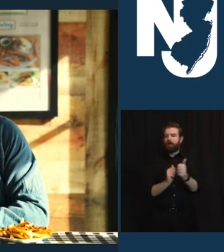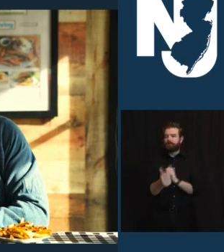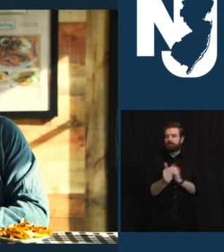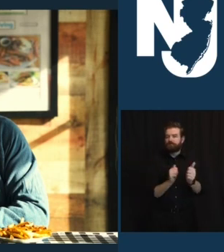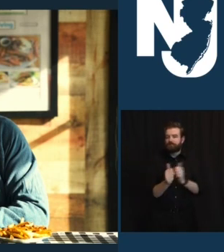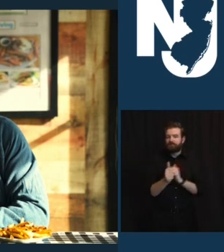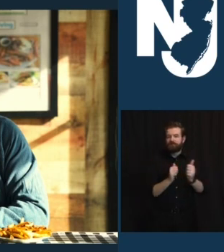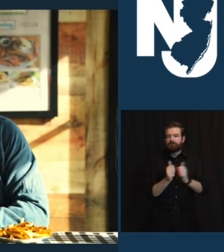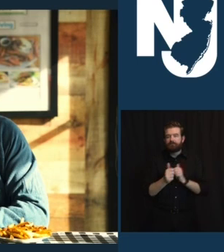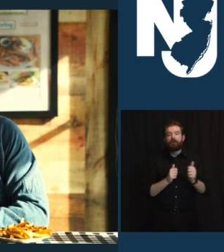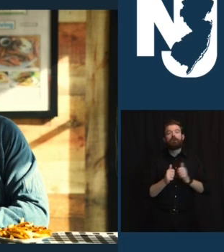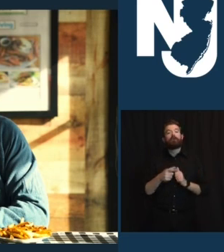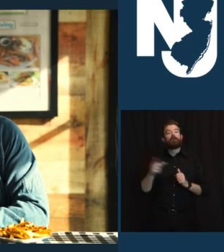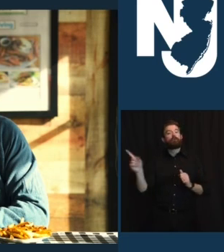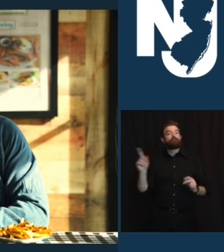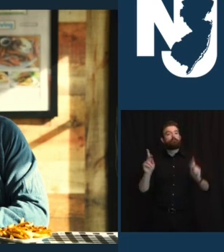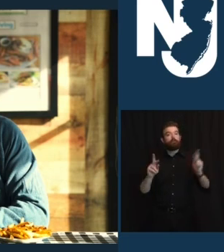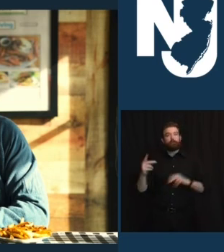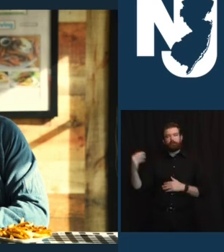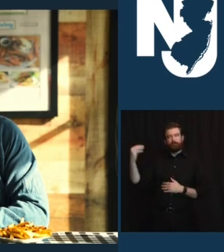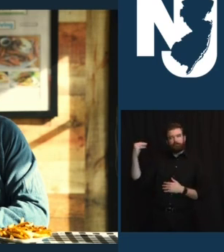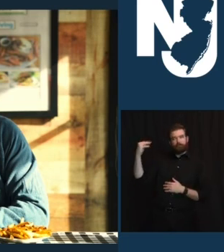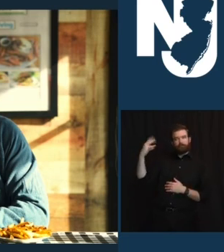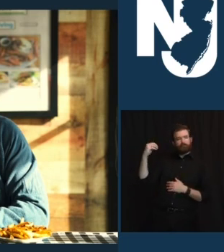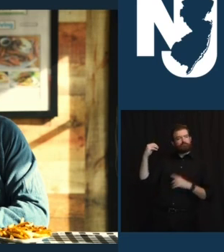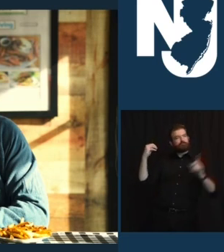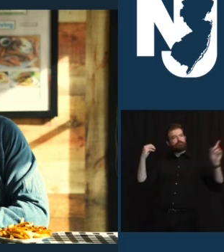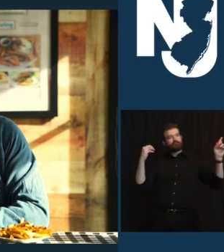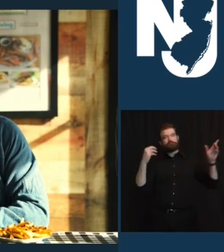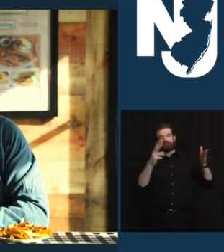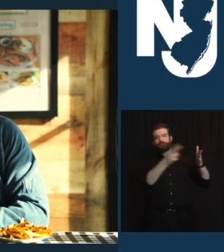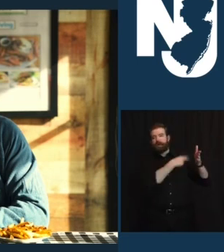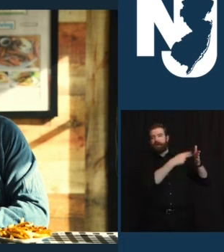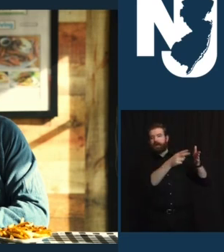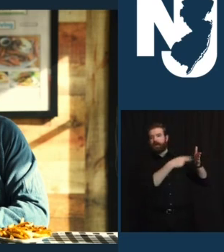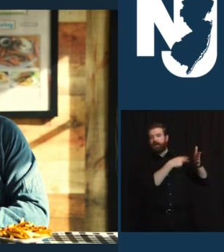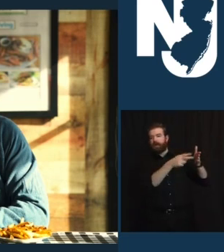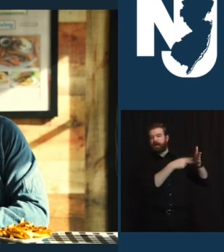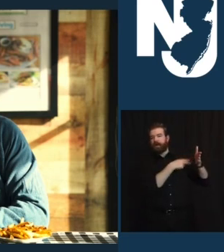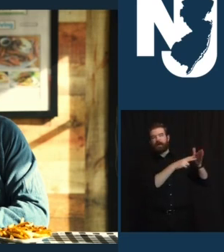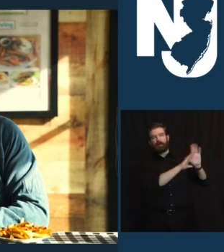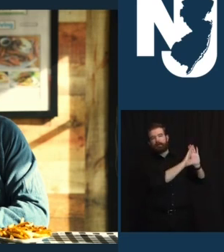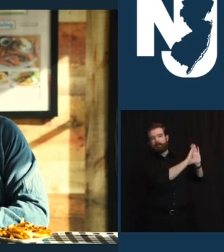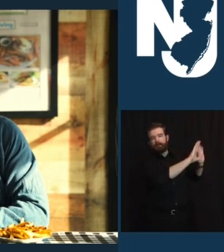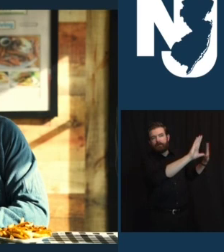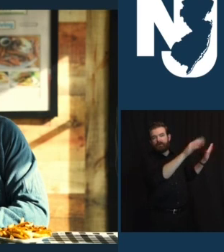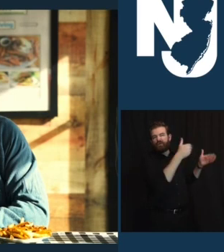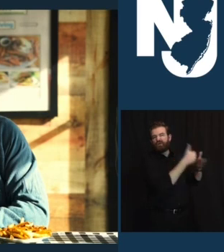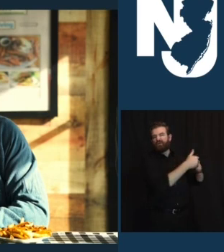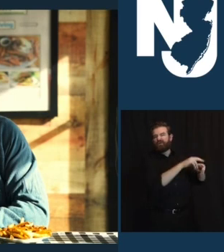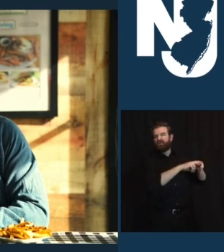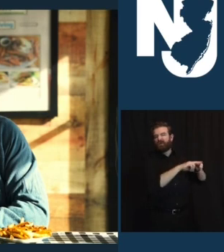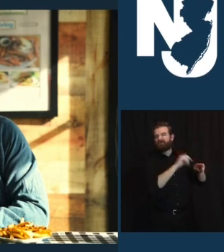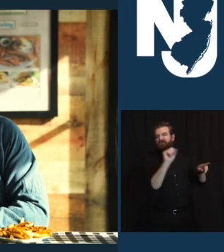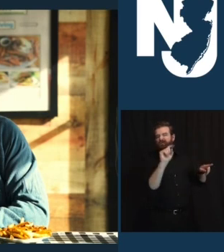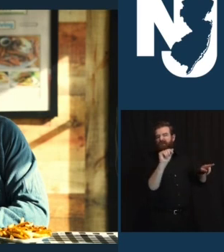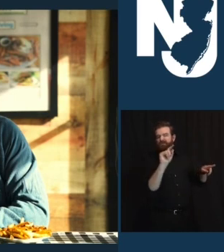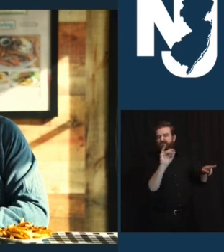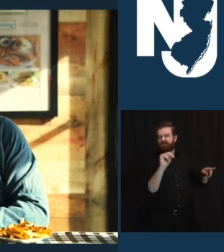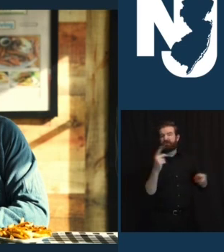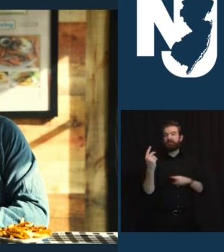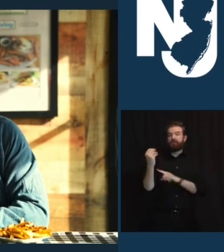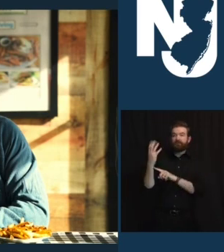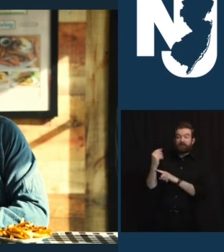at a mural installed outside the Garfield train station. Of course, the prize was burgers. And he stepped up